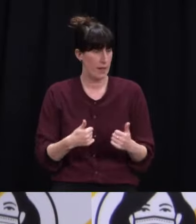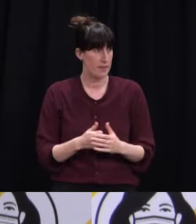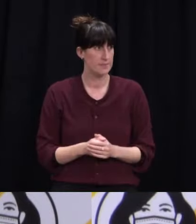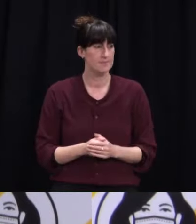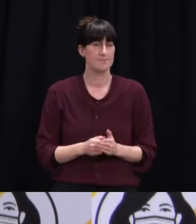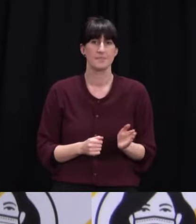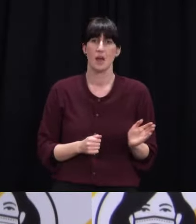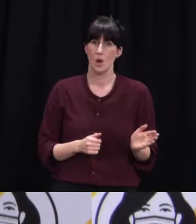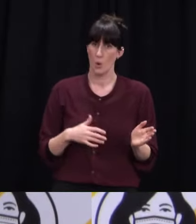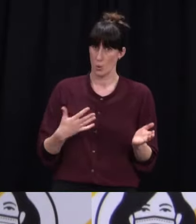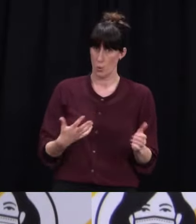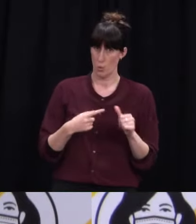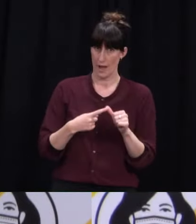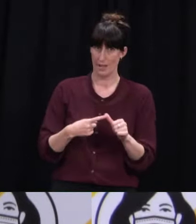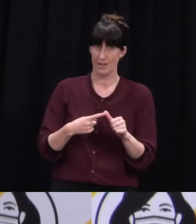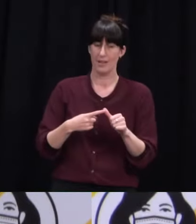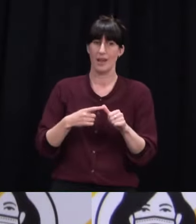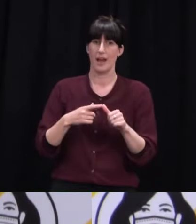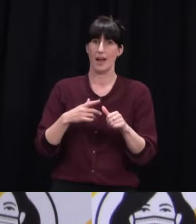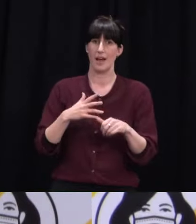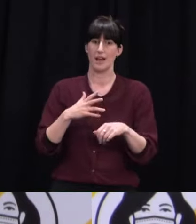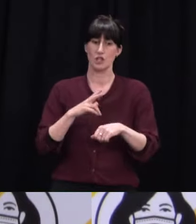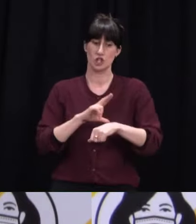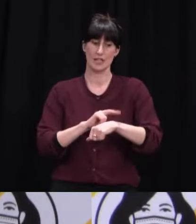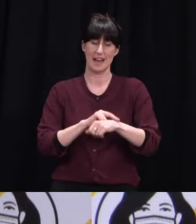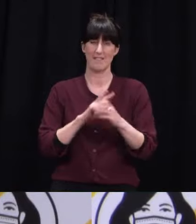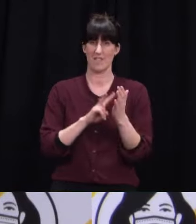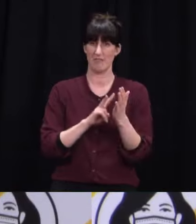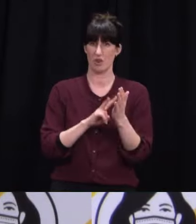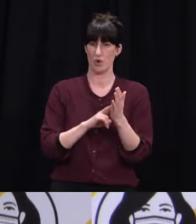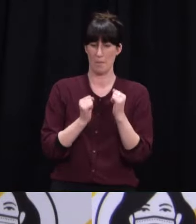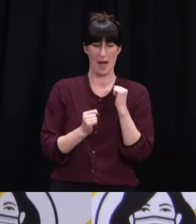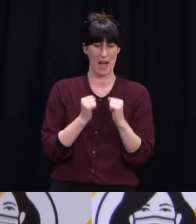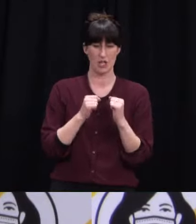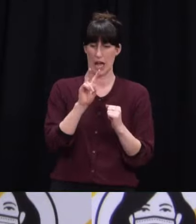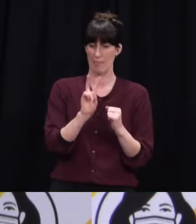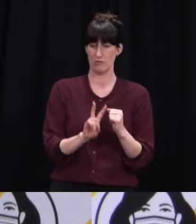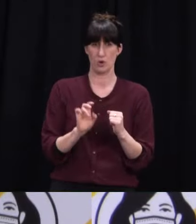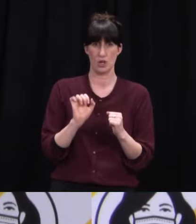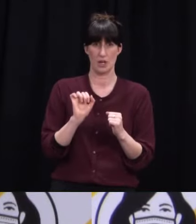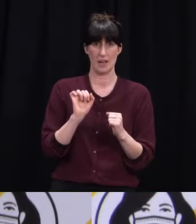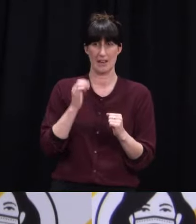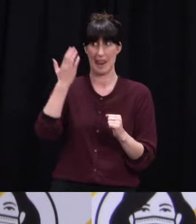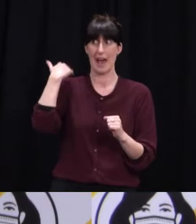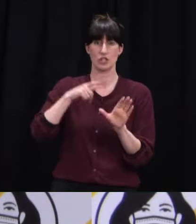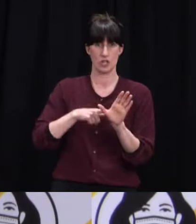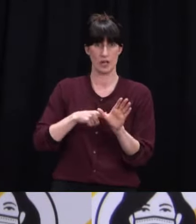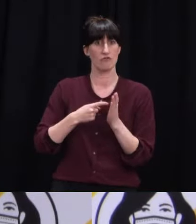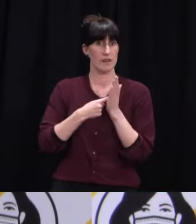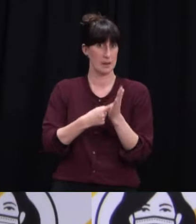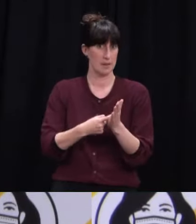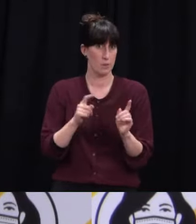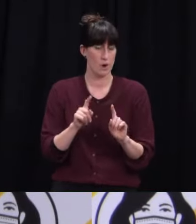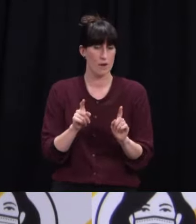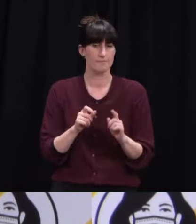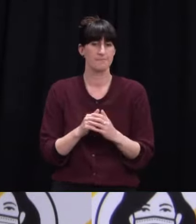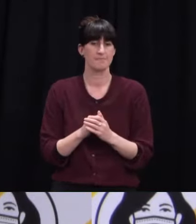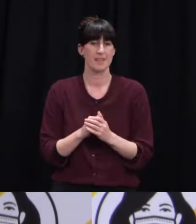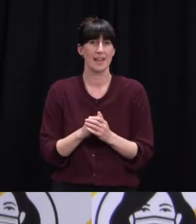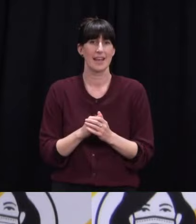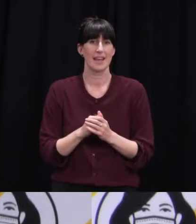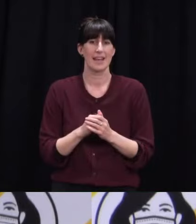Minister Vero back in April and March-April last year was very much about based on what we knew about the